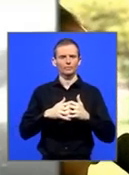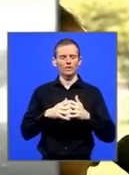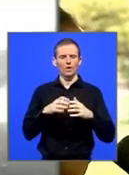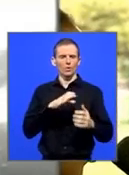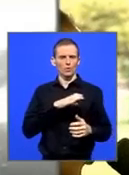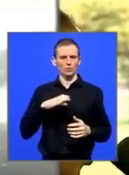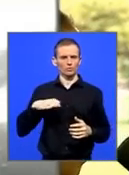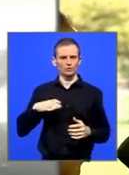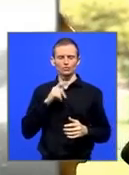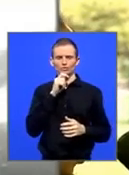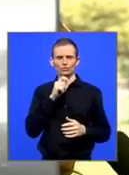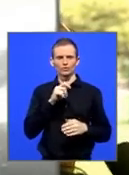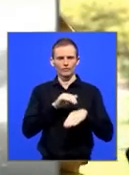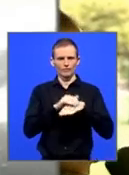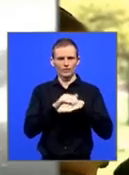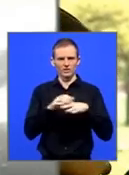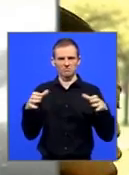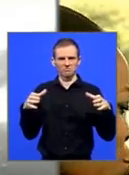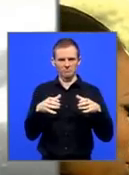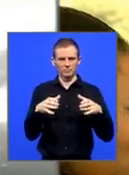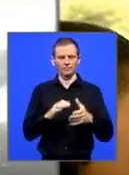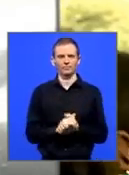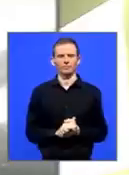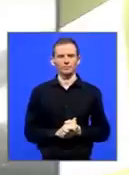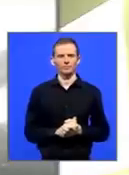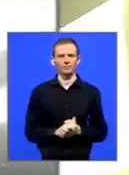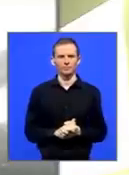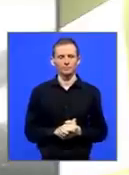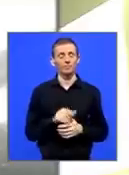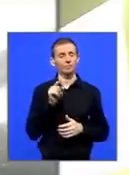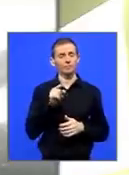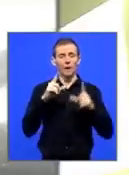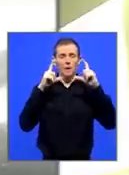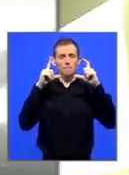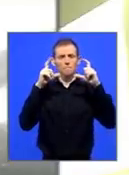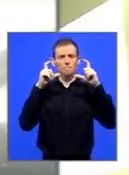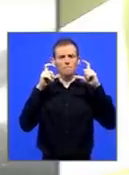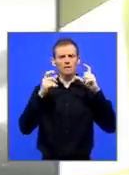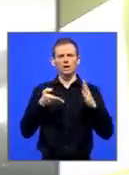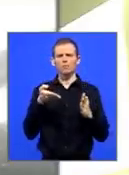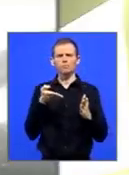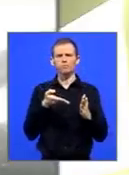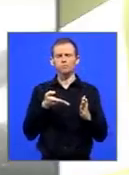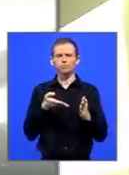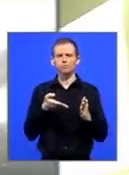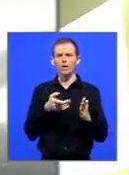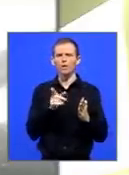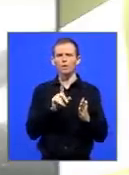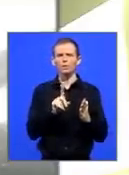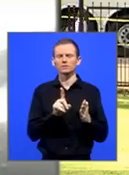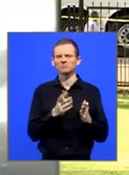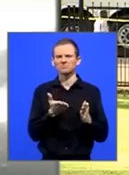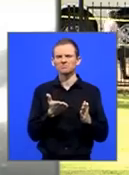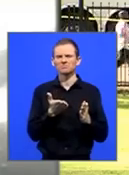took earlier, and I'm going to take it now. And with this picture, we've got a little picture here. You were in this picture. Tell us a